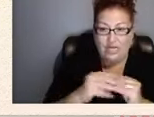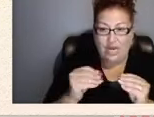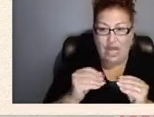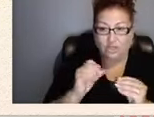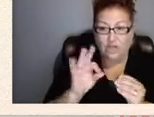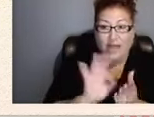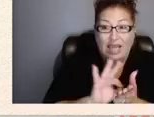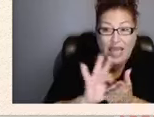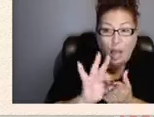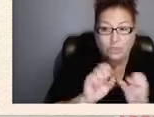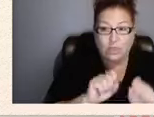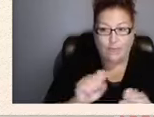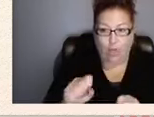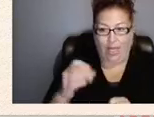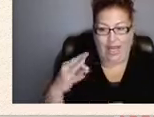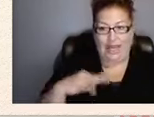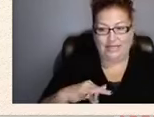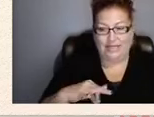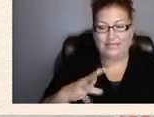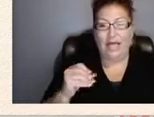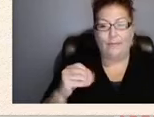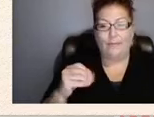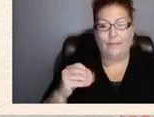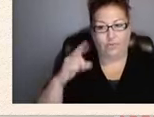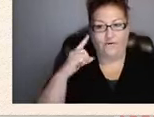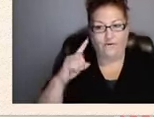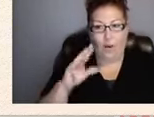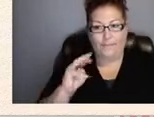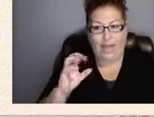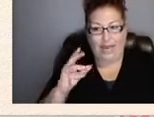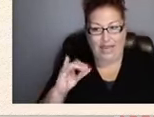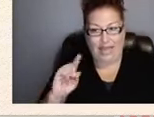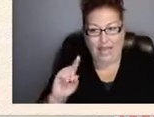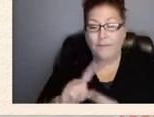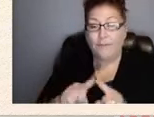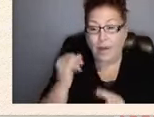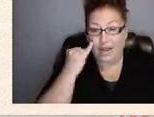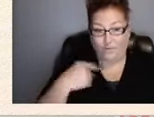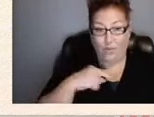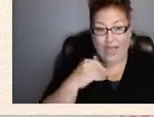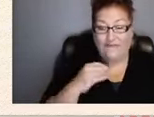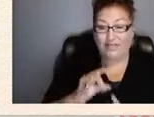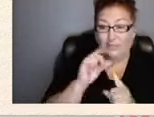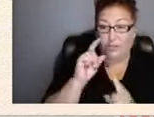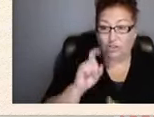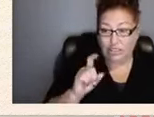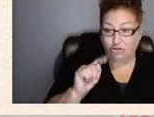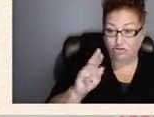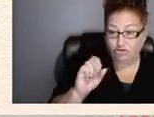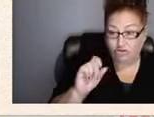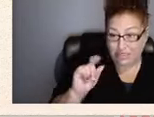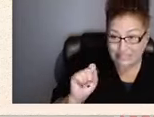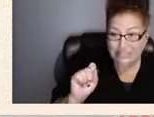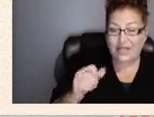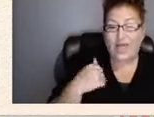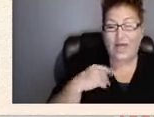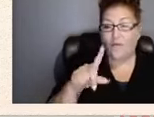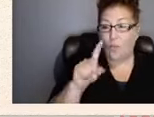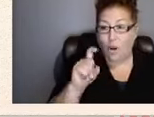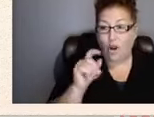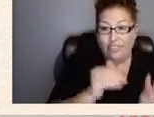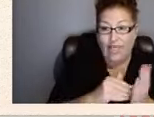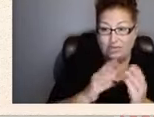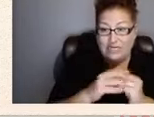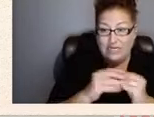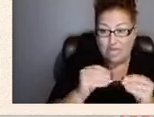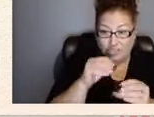be eligible for Medicaid. But if we have a special needs trust and there is $100,000 in the special